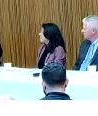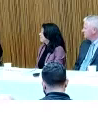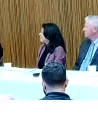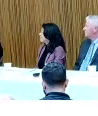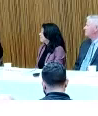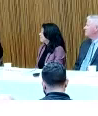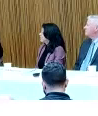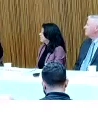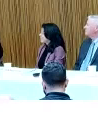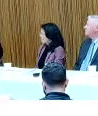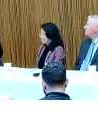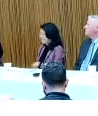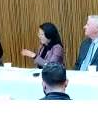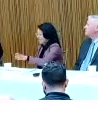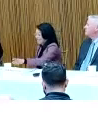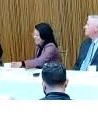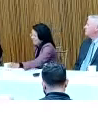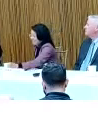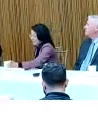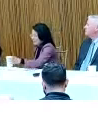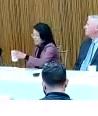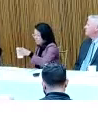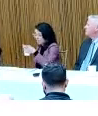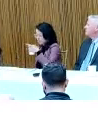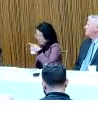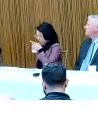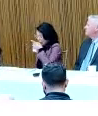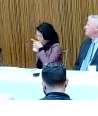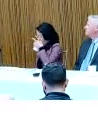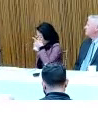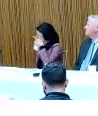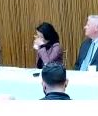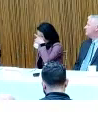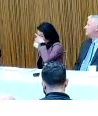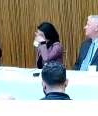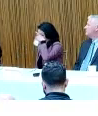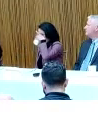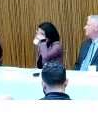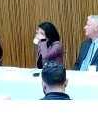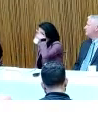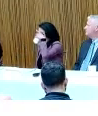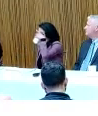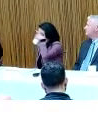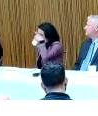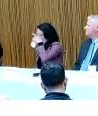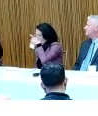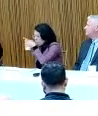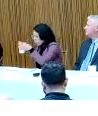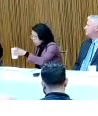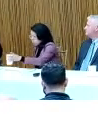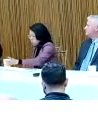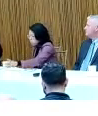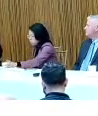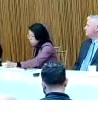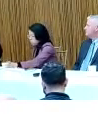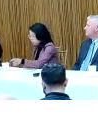don't want to report anybody but if you do not report a realtor or or an agency that is discriminating you're